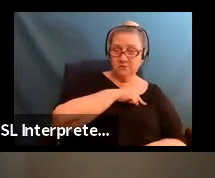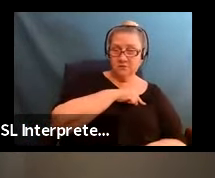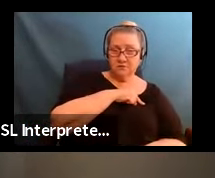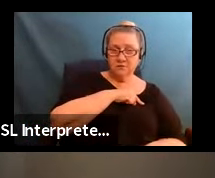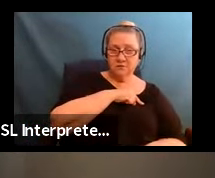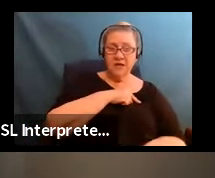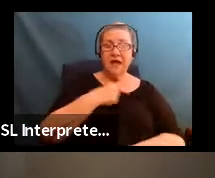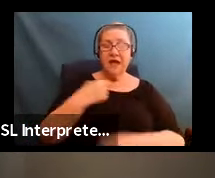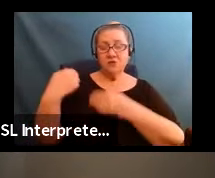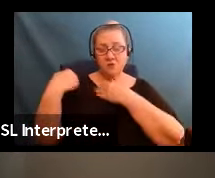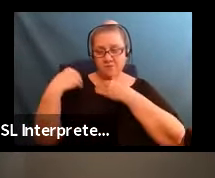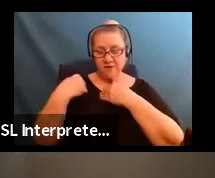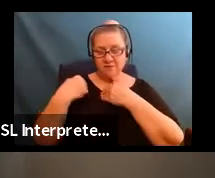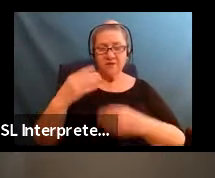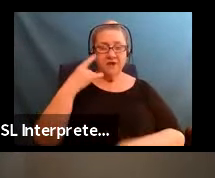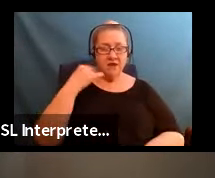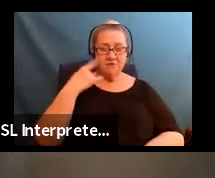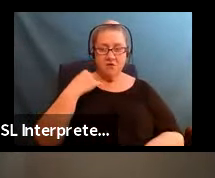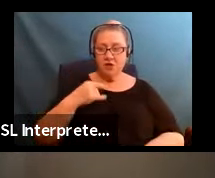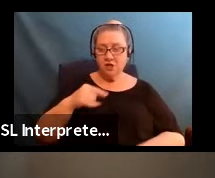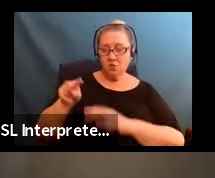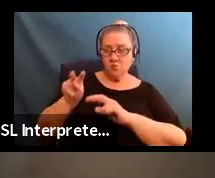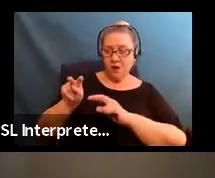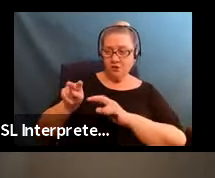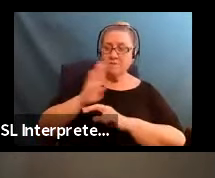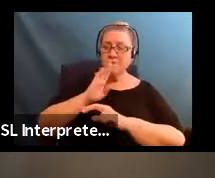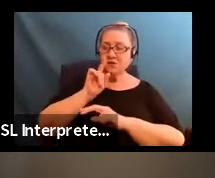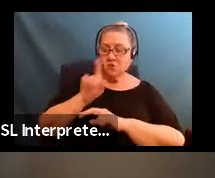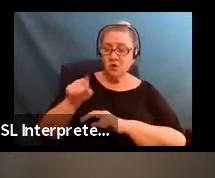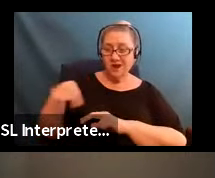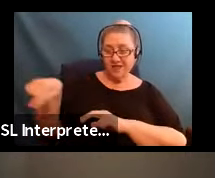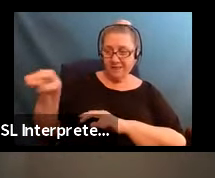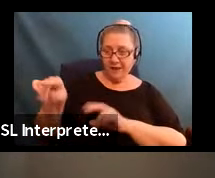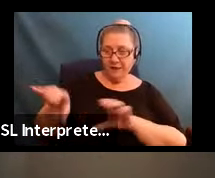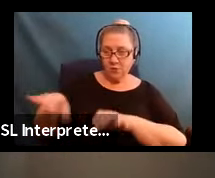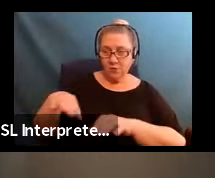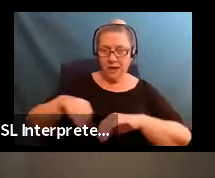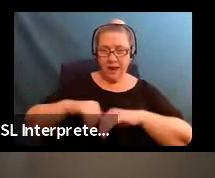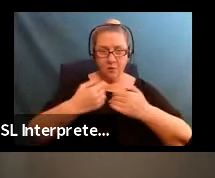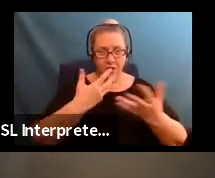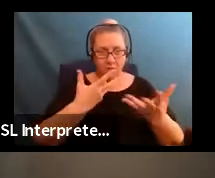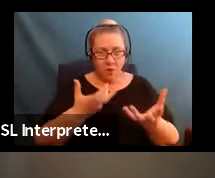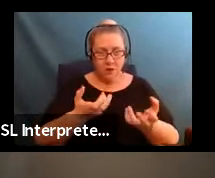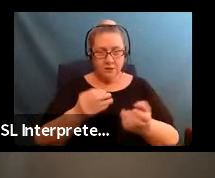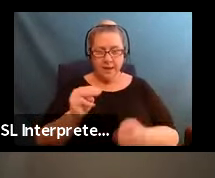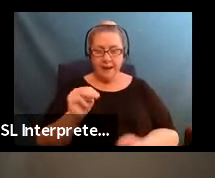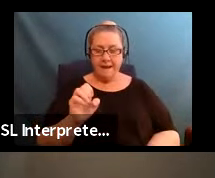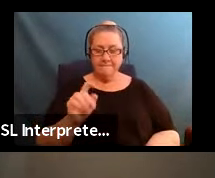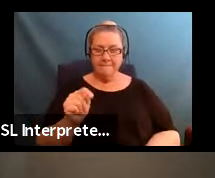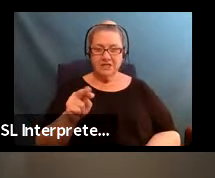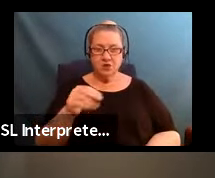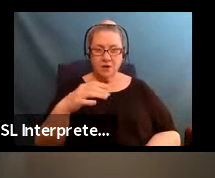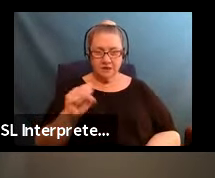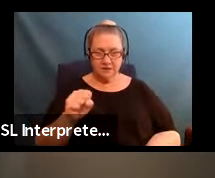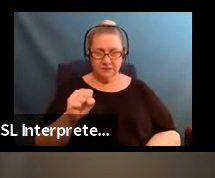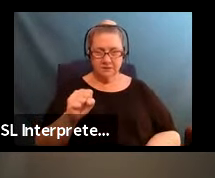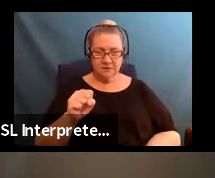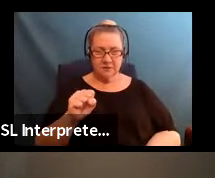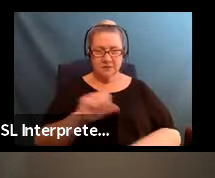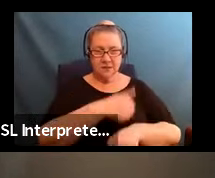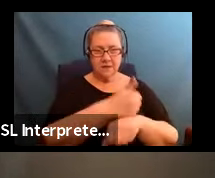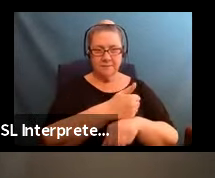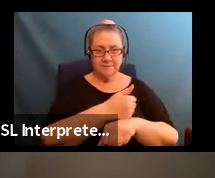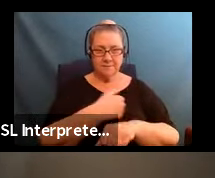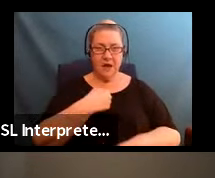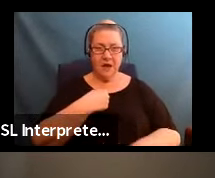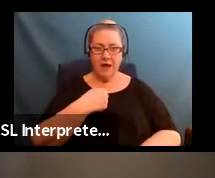of California to make sure it gets done the way that we want. So that is metrics being in place. And Anthony, you know this very well about me. I am a